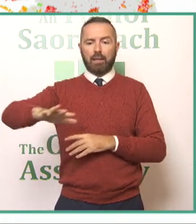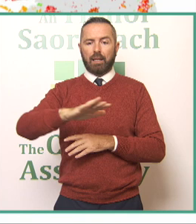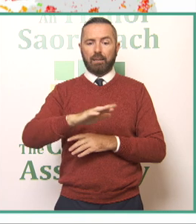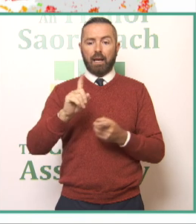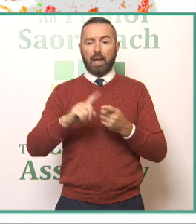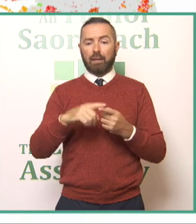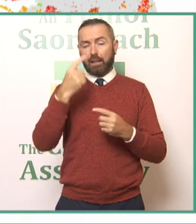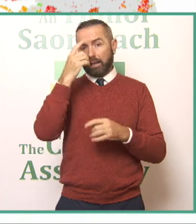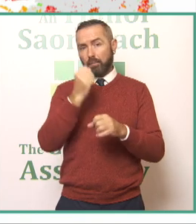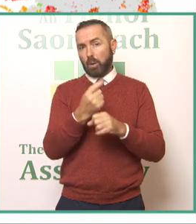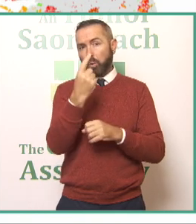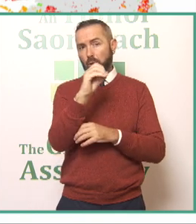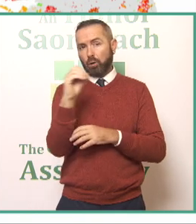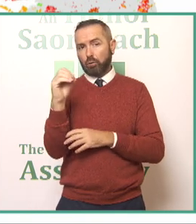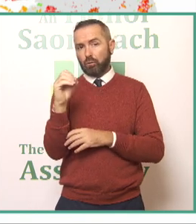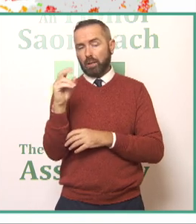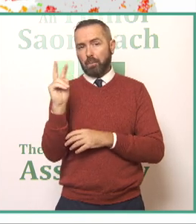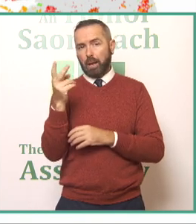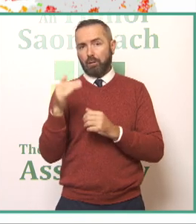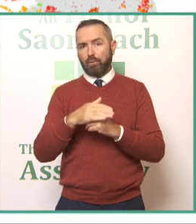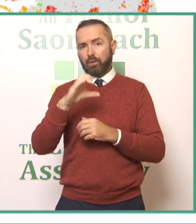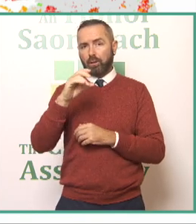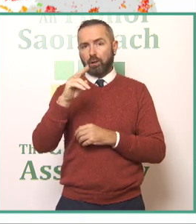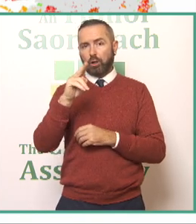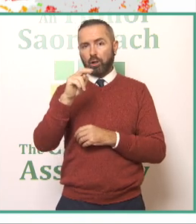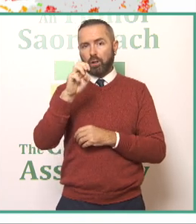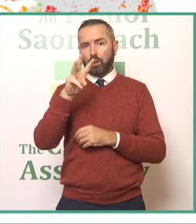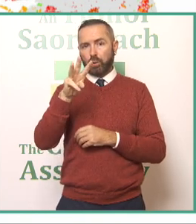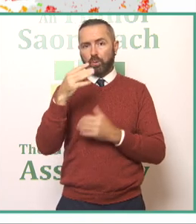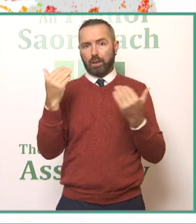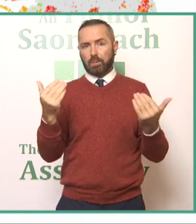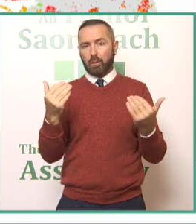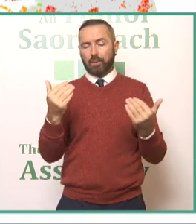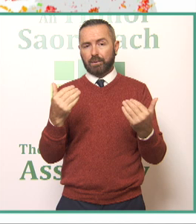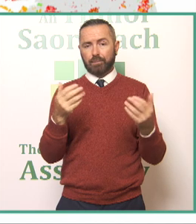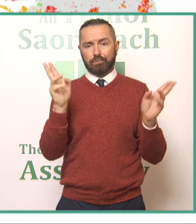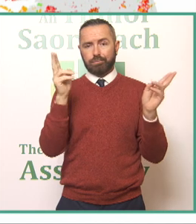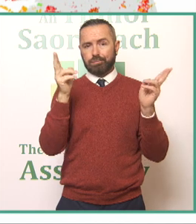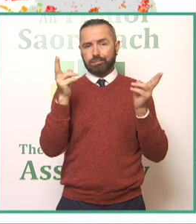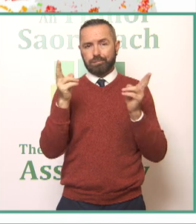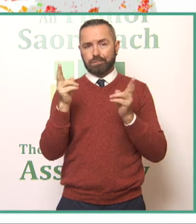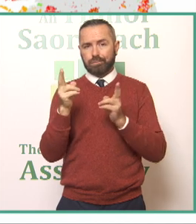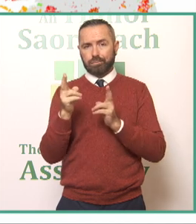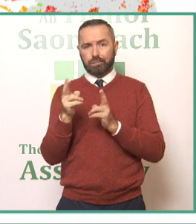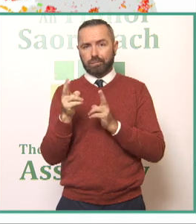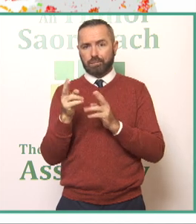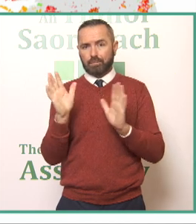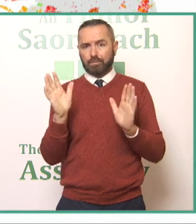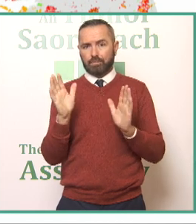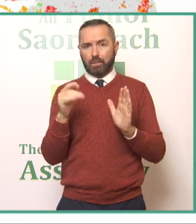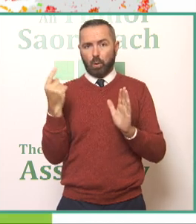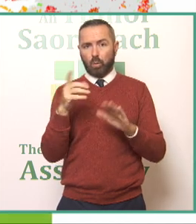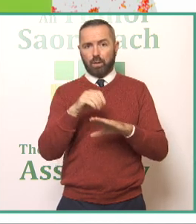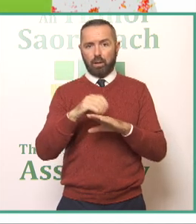about 100 breeding pairs on our wetlands, and they're largely only on our peatlands